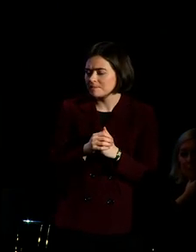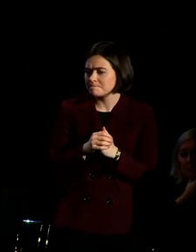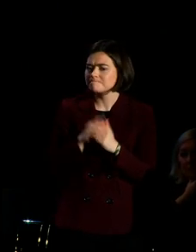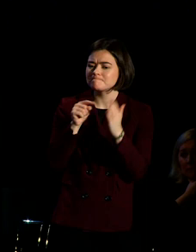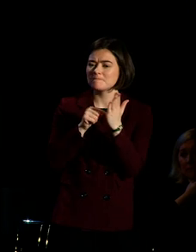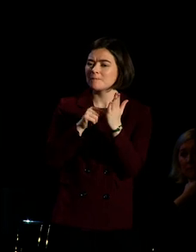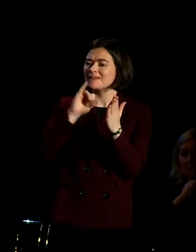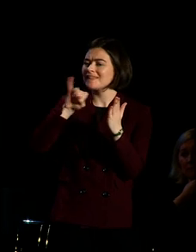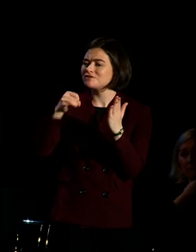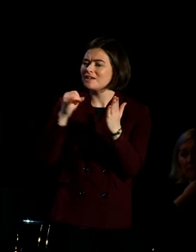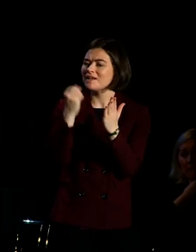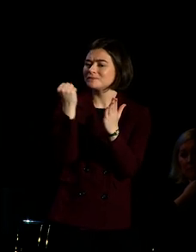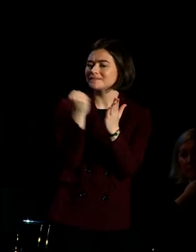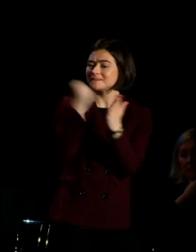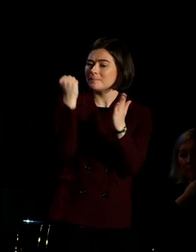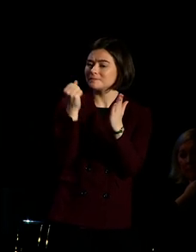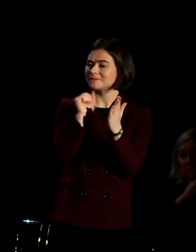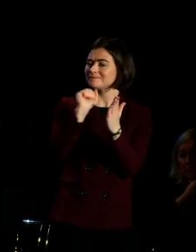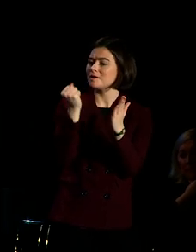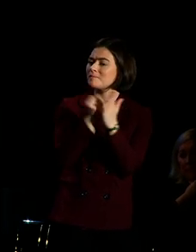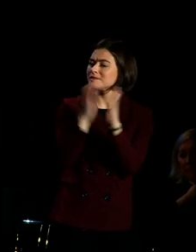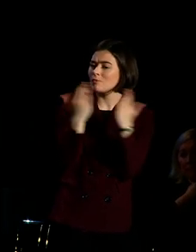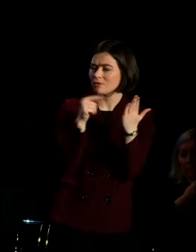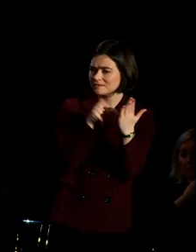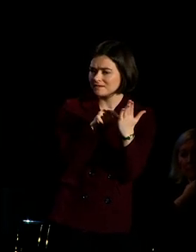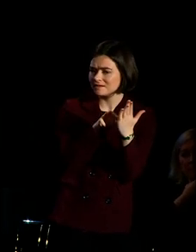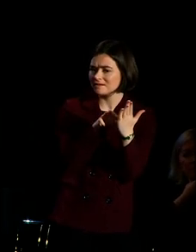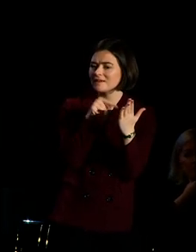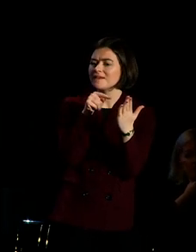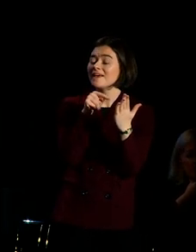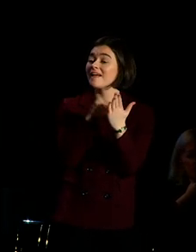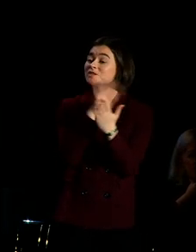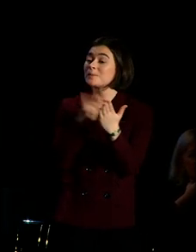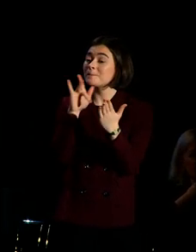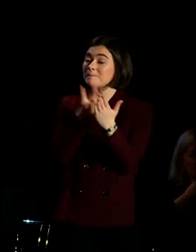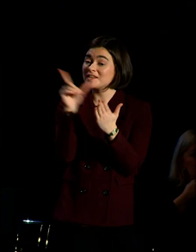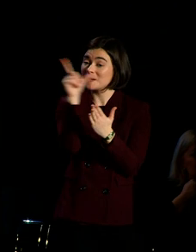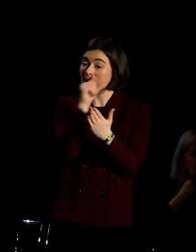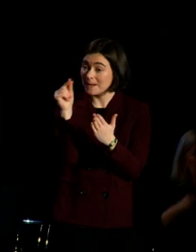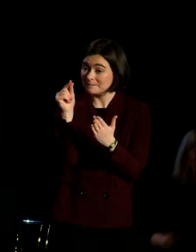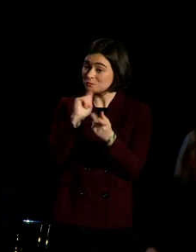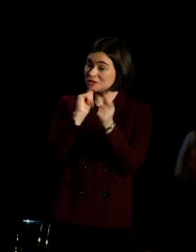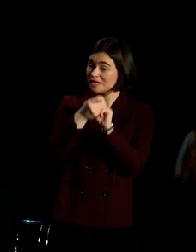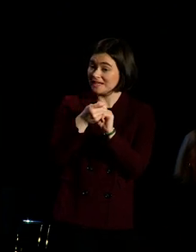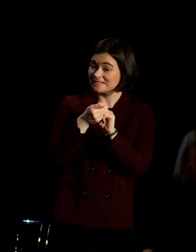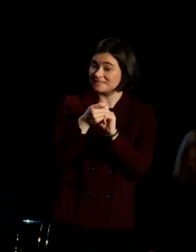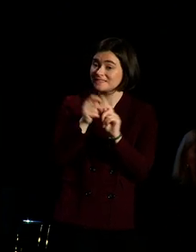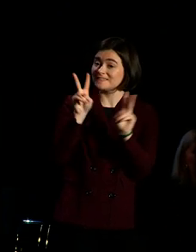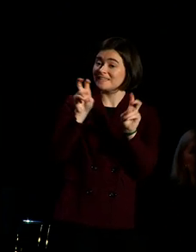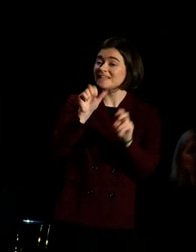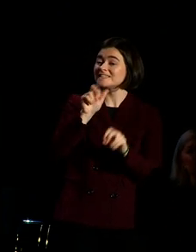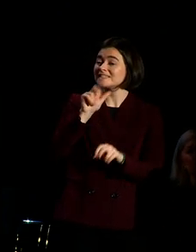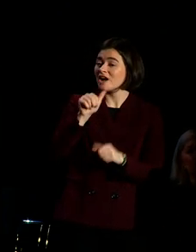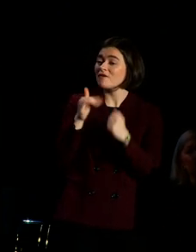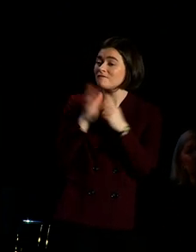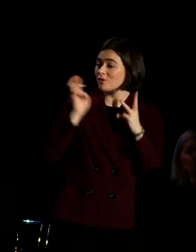A large letter J was stamped on their passports, and the middle names of Sarah for females and Israel for